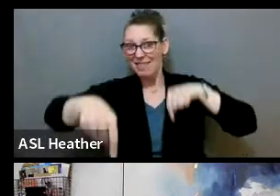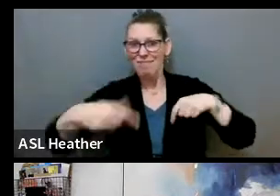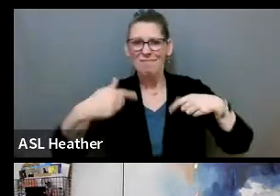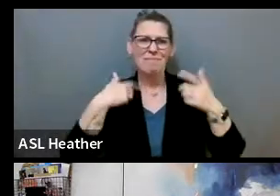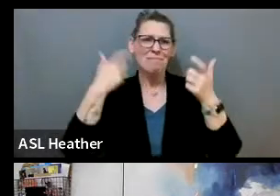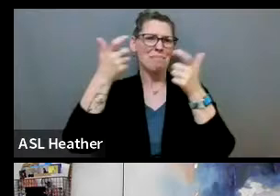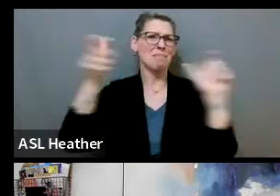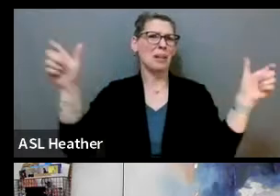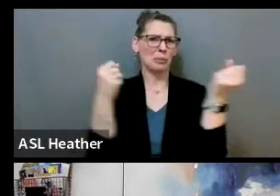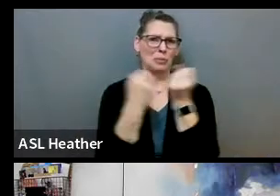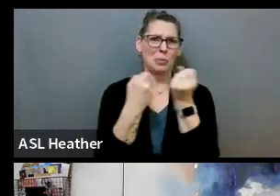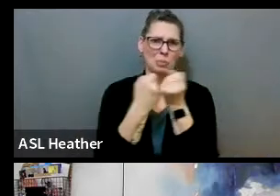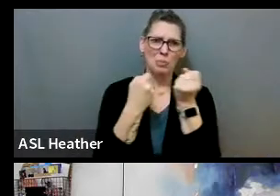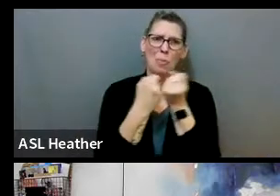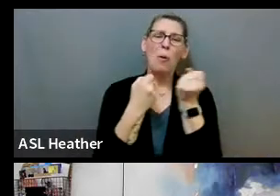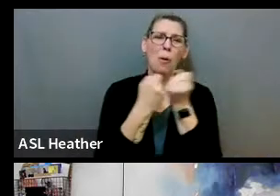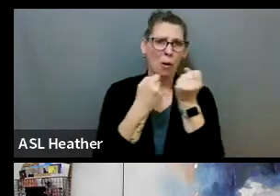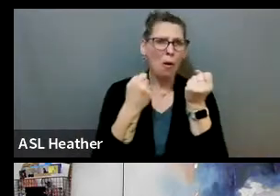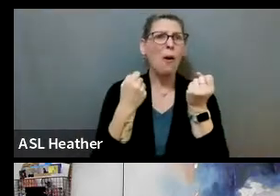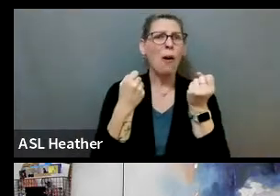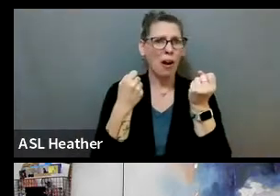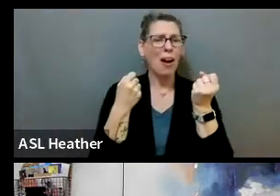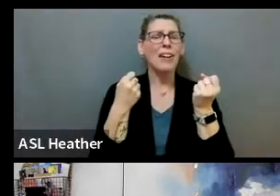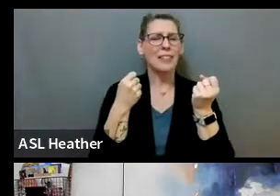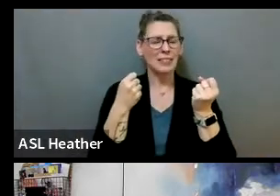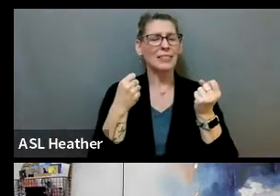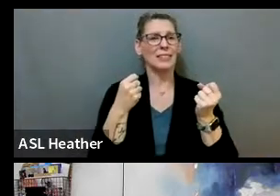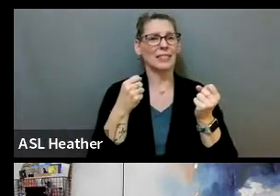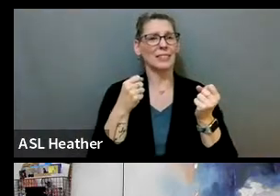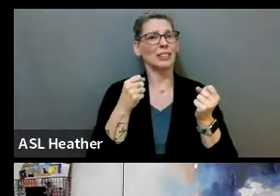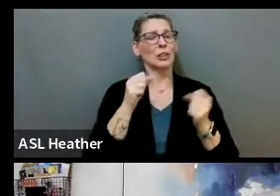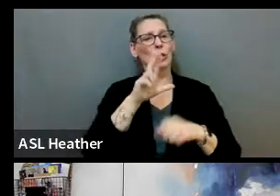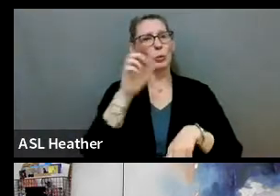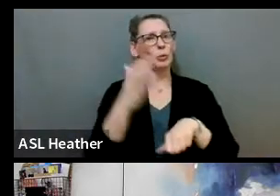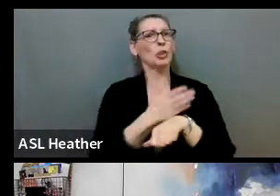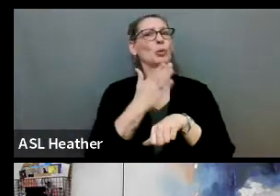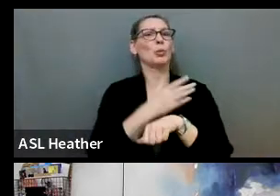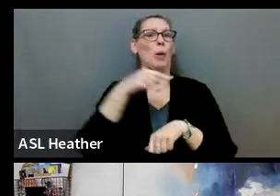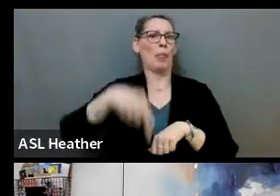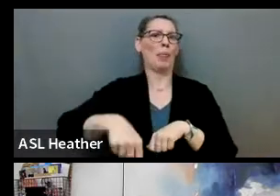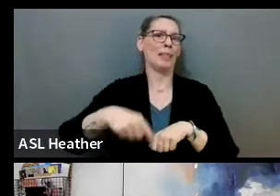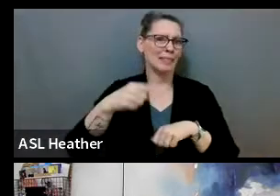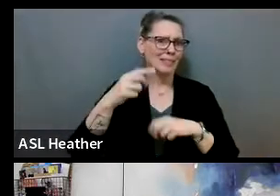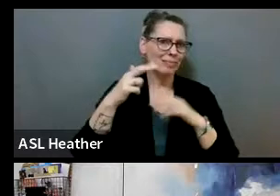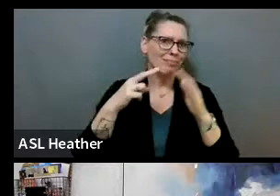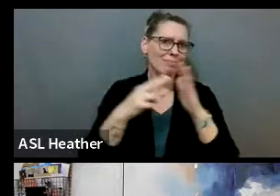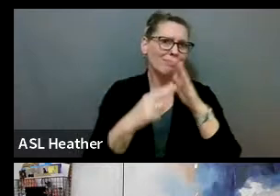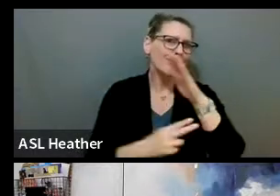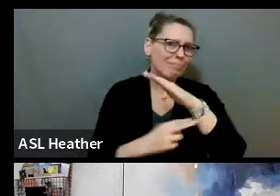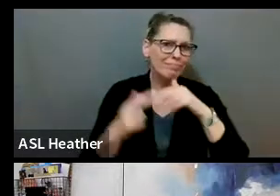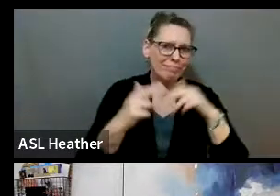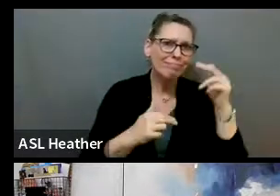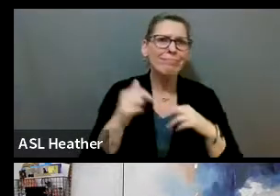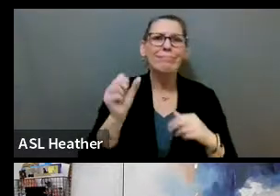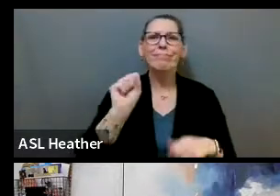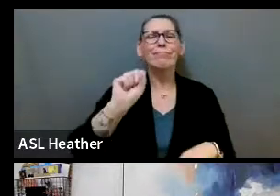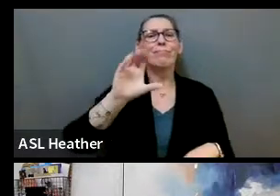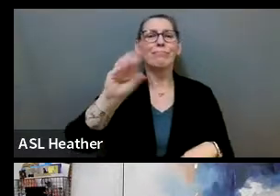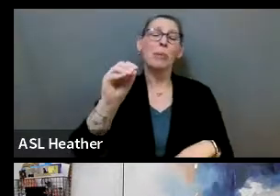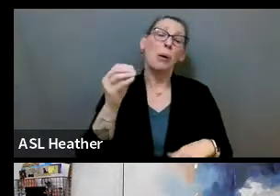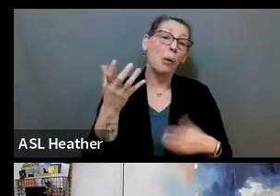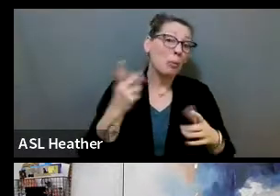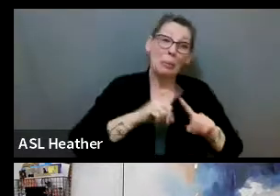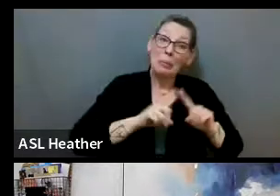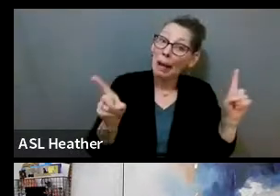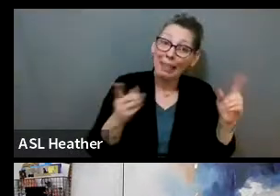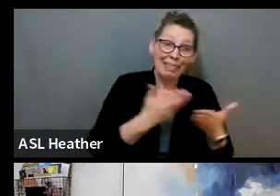support for getting this key piece of infrastructure renewed. So things can always change, things